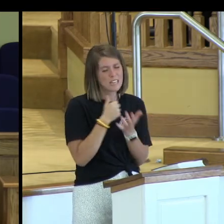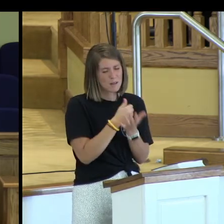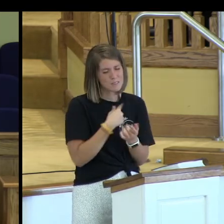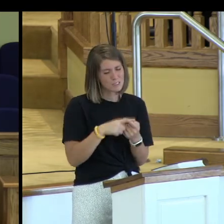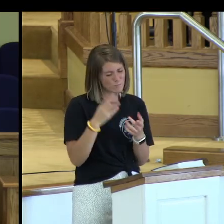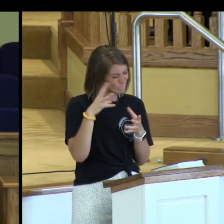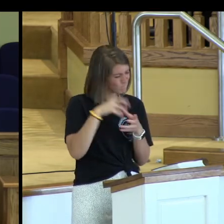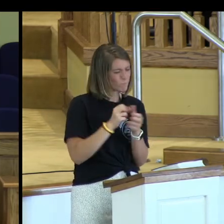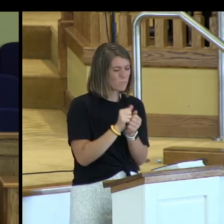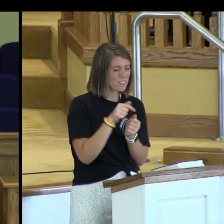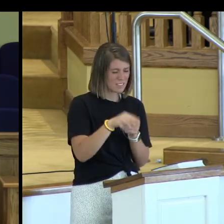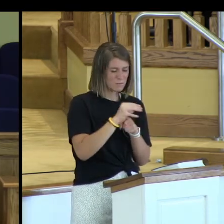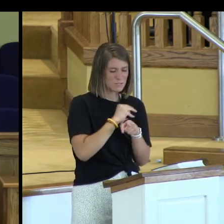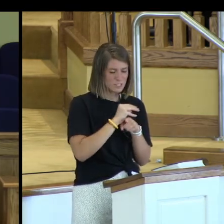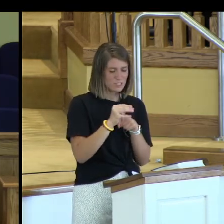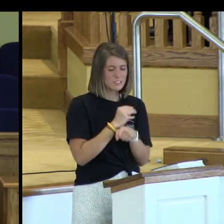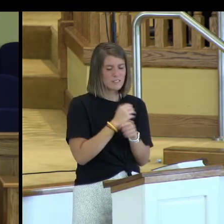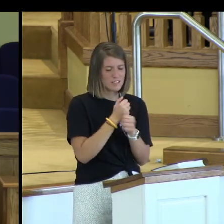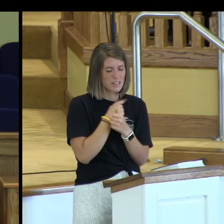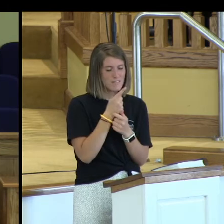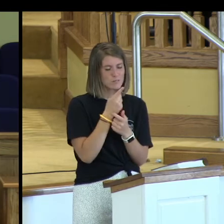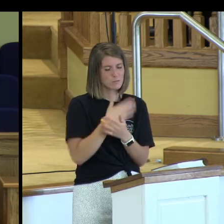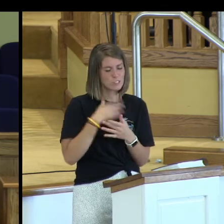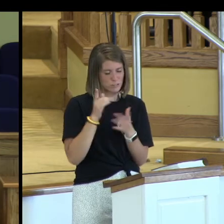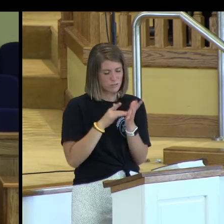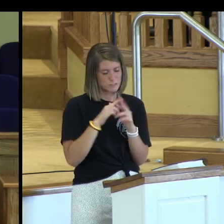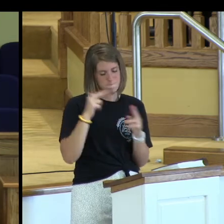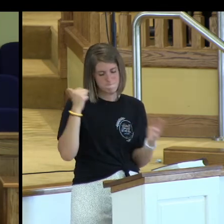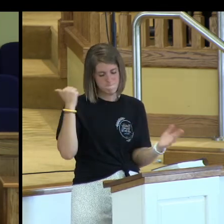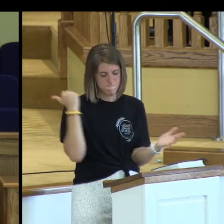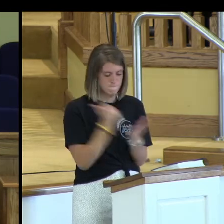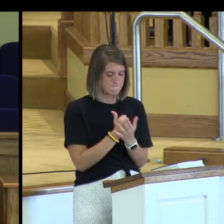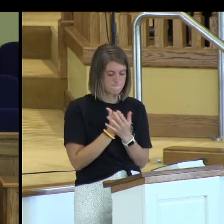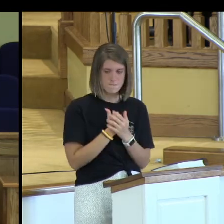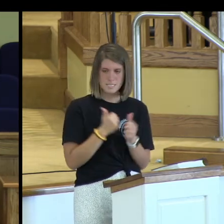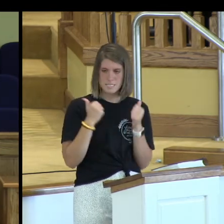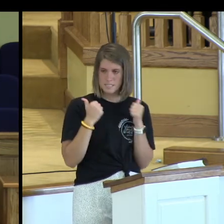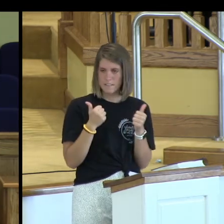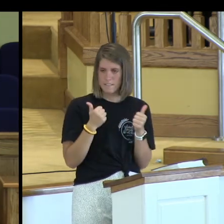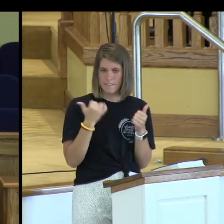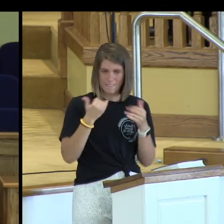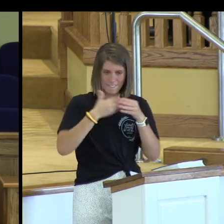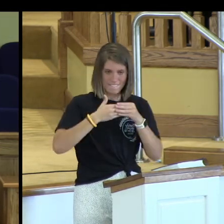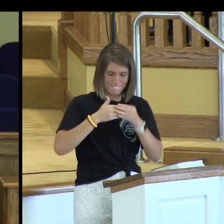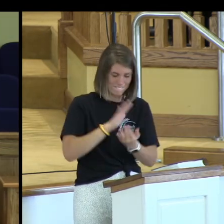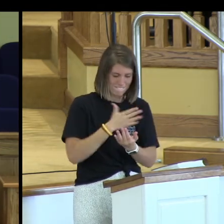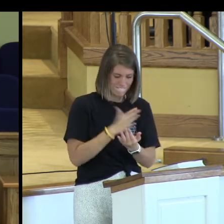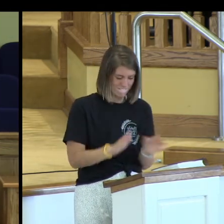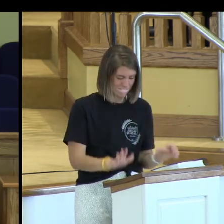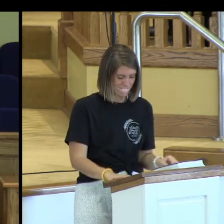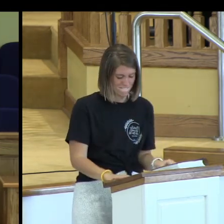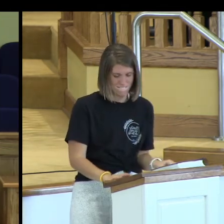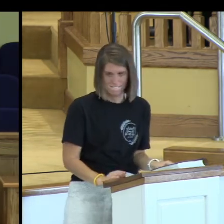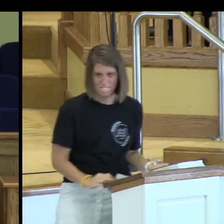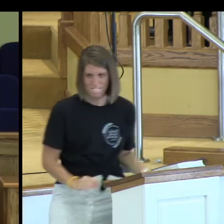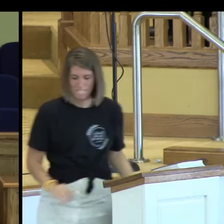a part of their ministry all these years. We sure do love and appreciate you, Lord, in Jesus' name. Amen. I think we're having a handshaking song. Thank you.